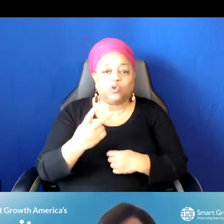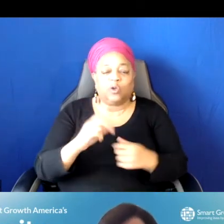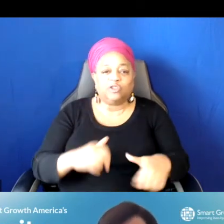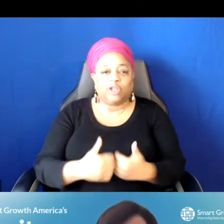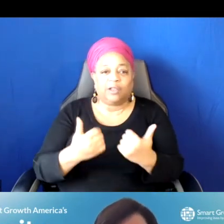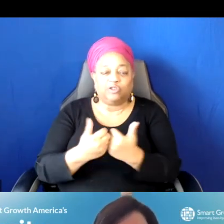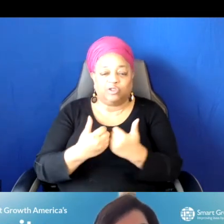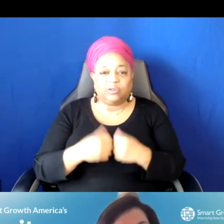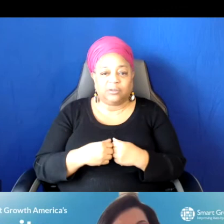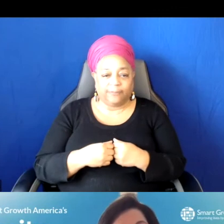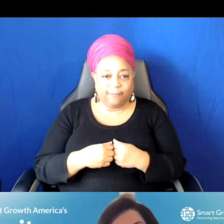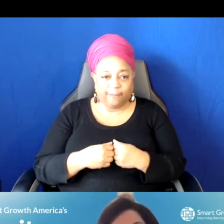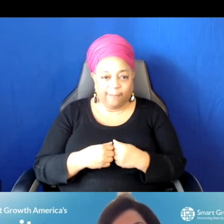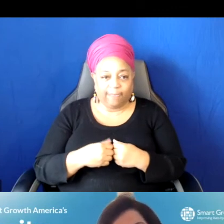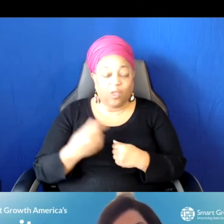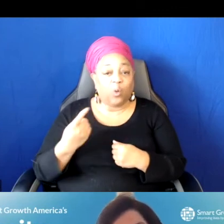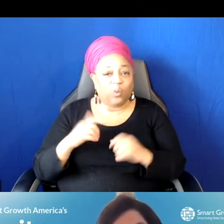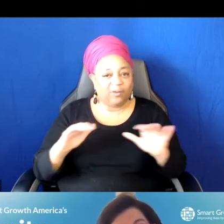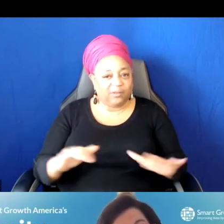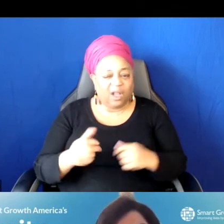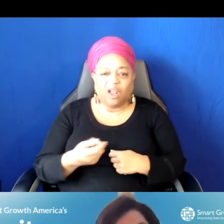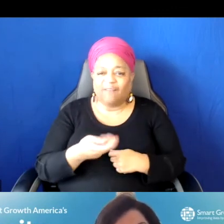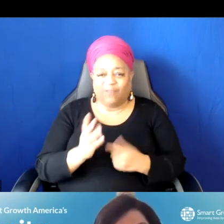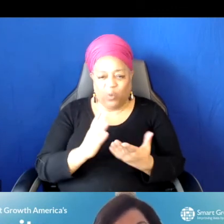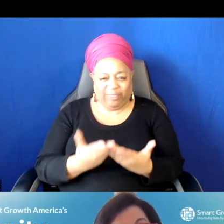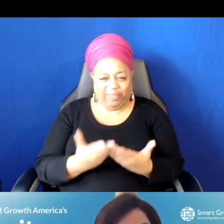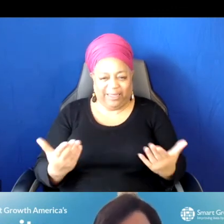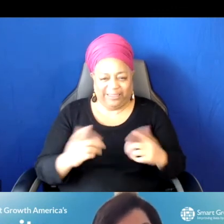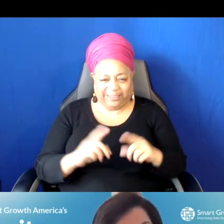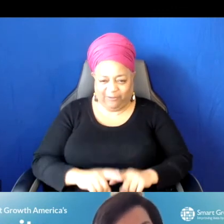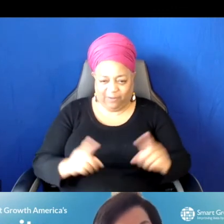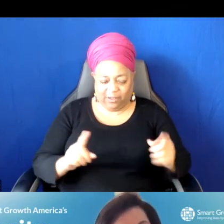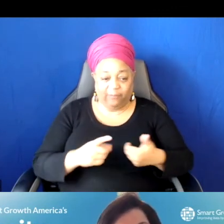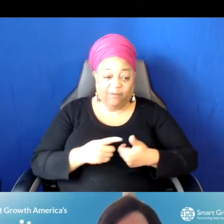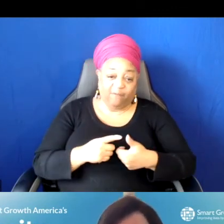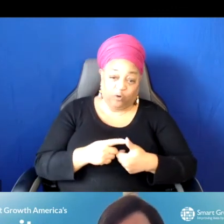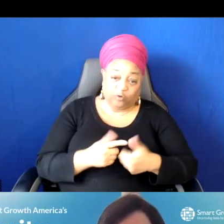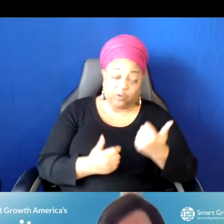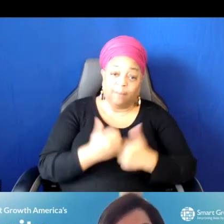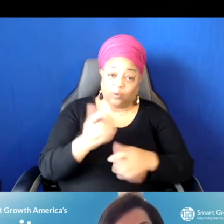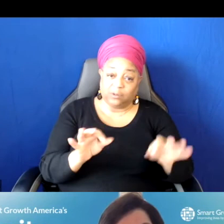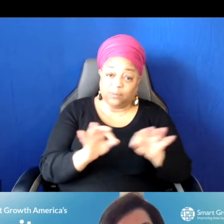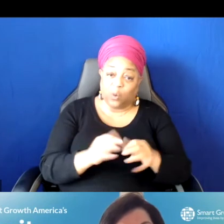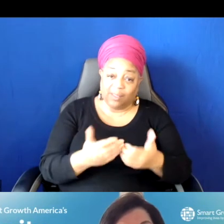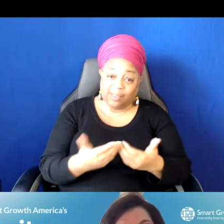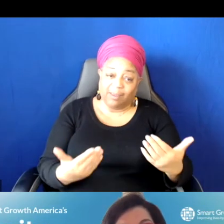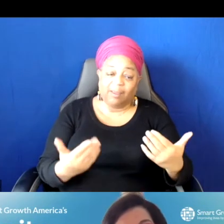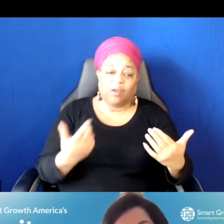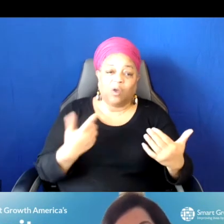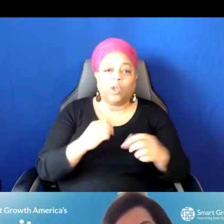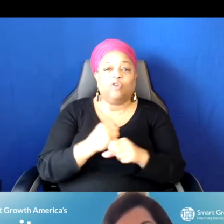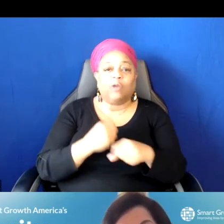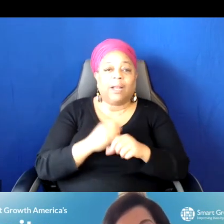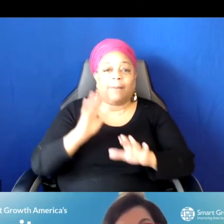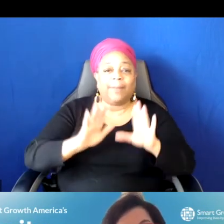right now, we've done a couple of things that are different. The first most important thing was create a bid